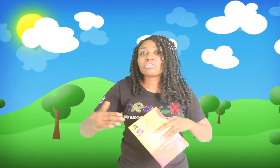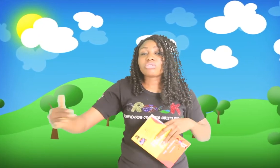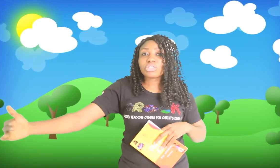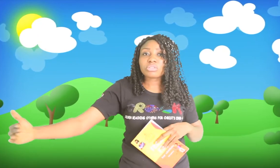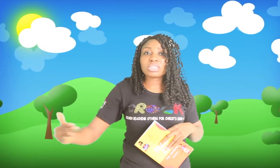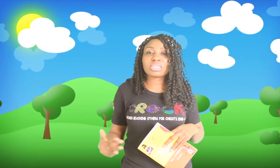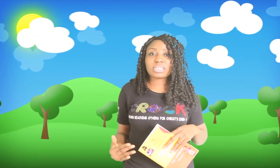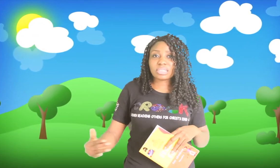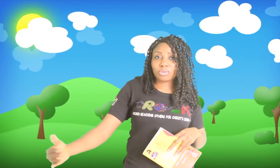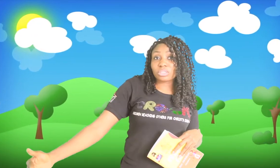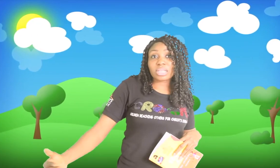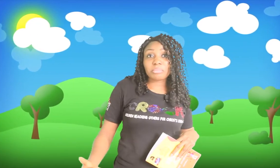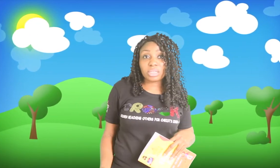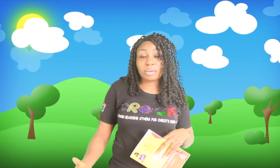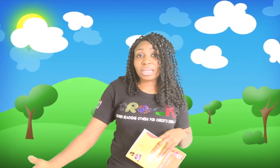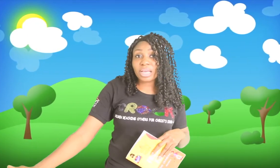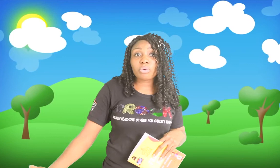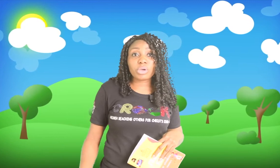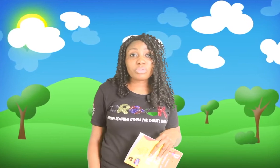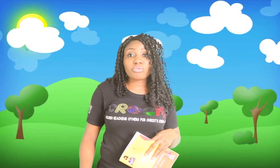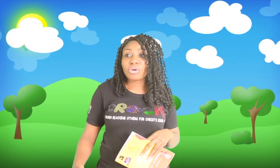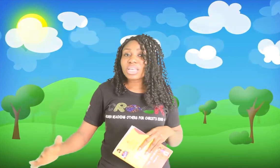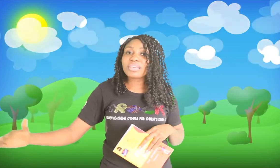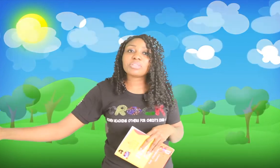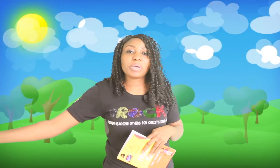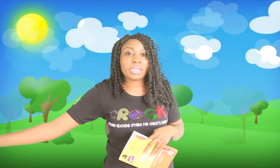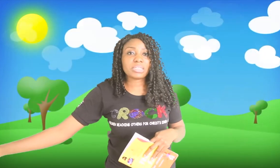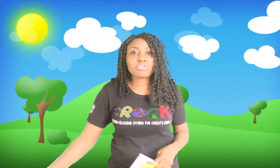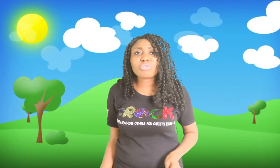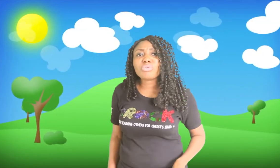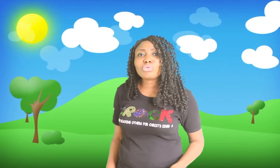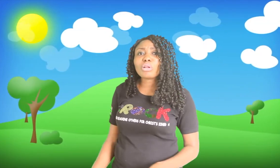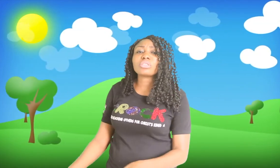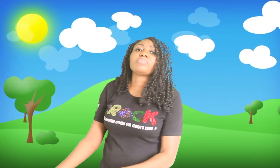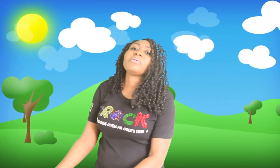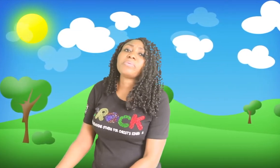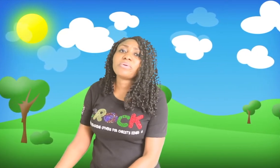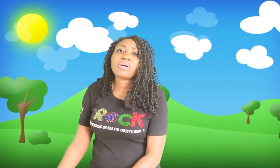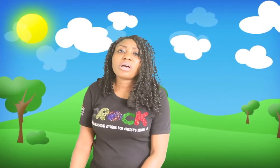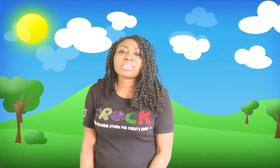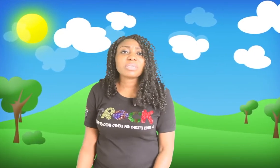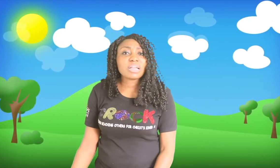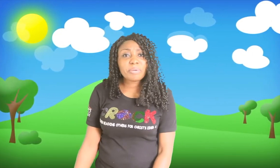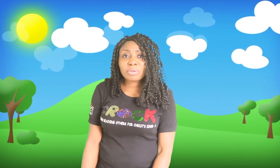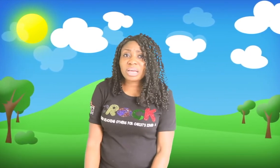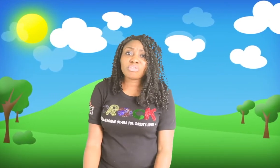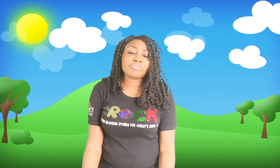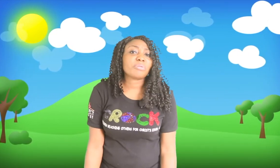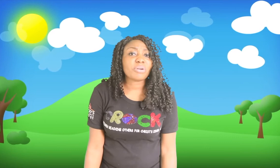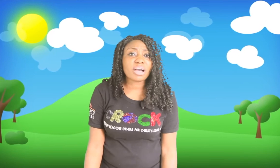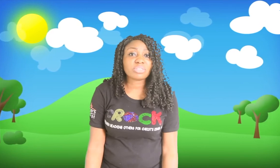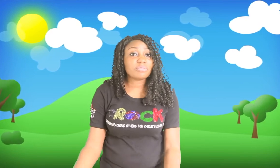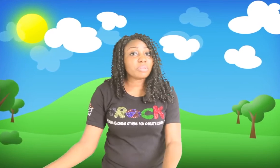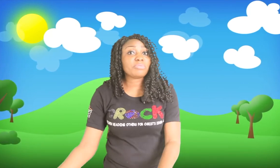forget social distancing. What does that mean? By now, we all know, give space. Don't go too close to people, especially people that are